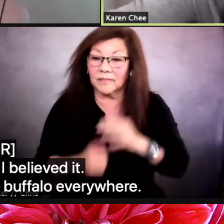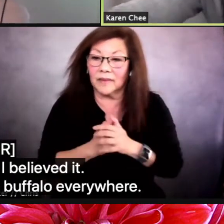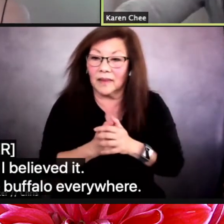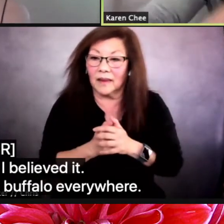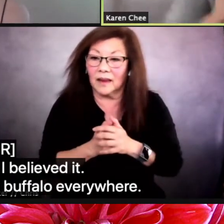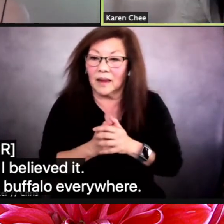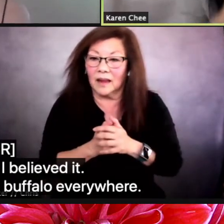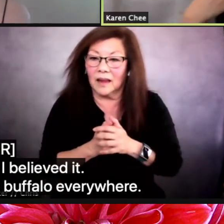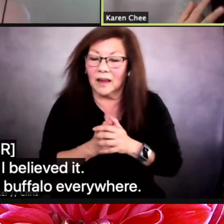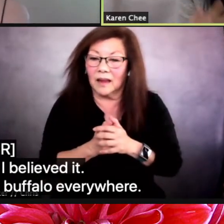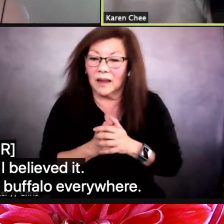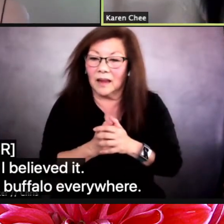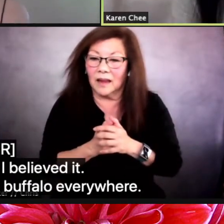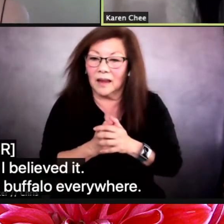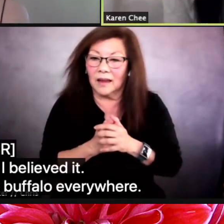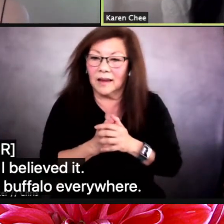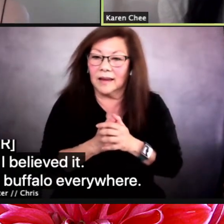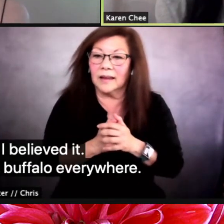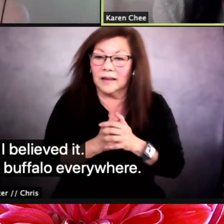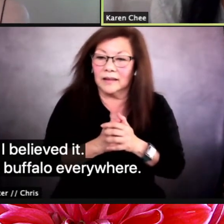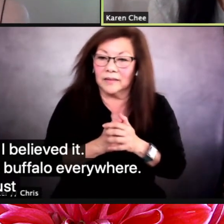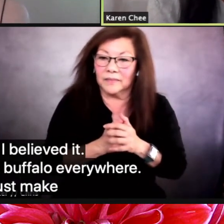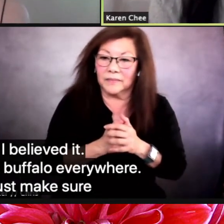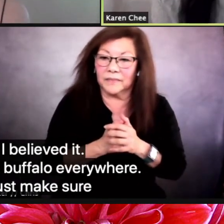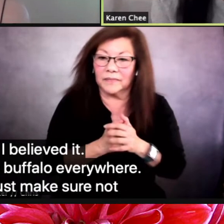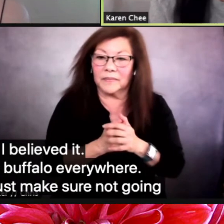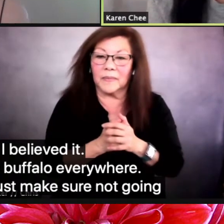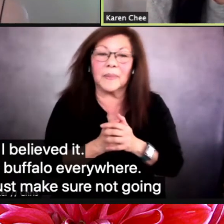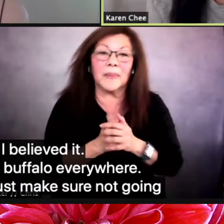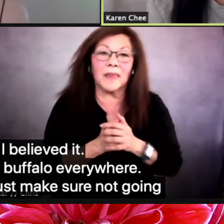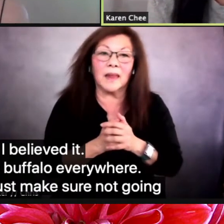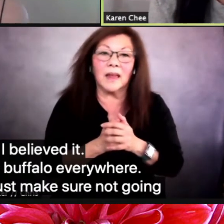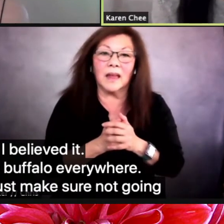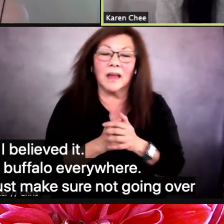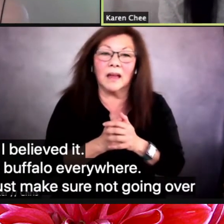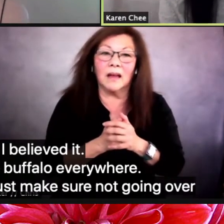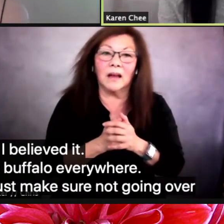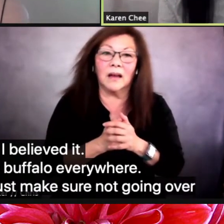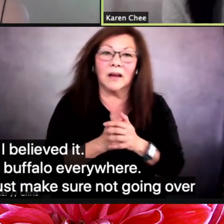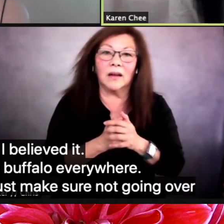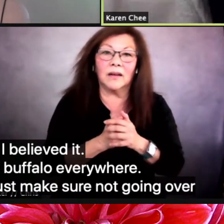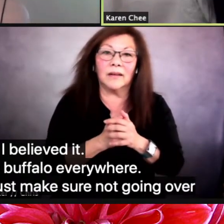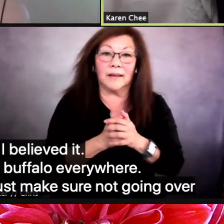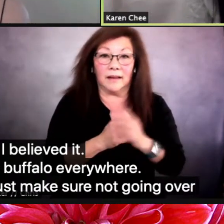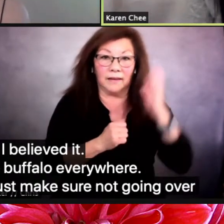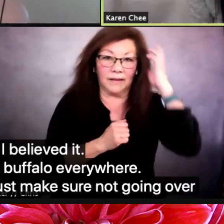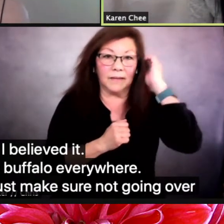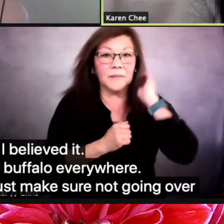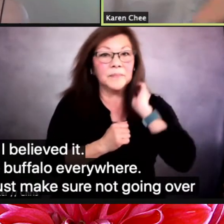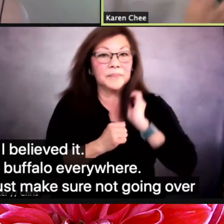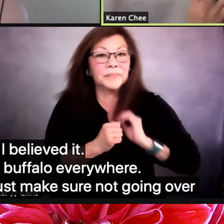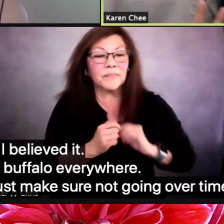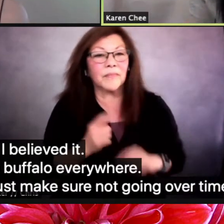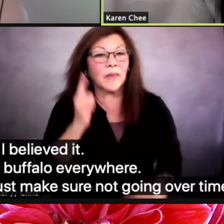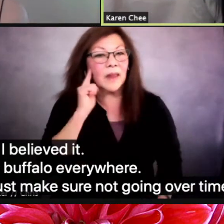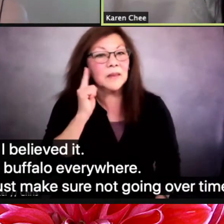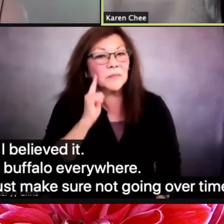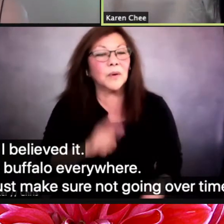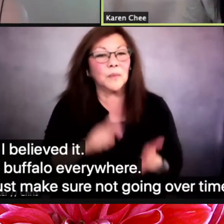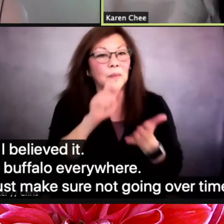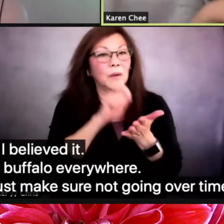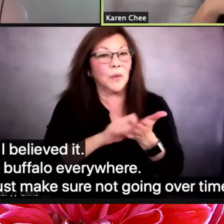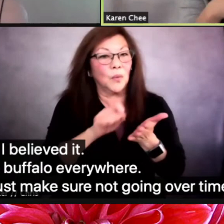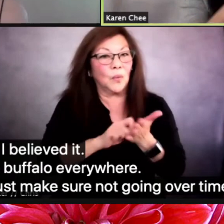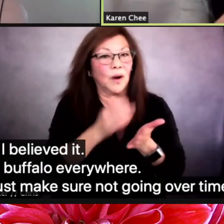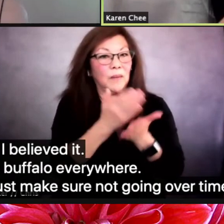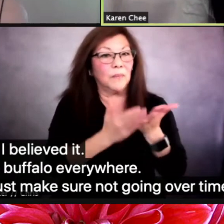out. Oh, 7 minutes Q&A. Great. Um, okay. Oh, well, so now this is more about the actual writing part of the book,